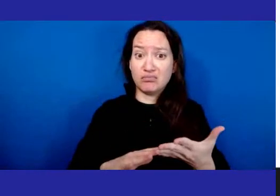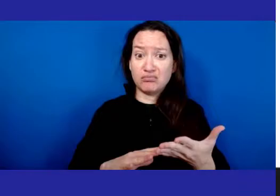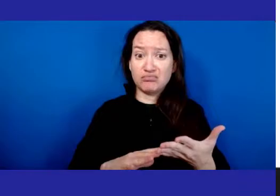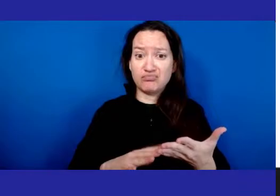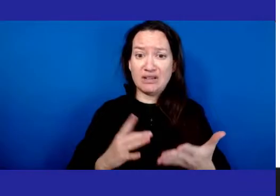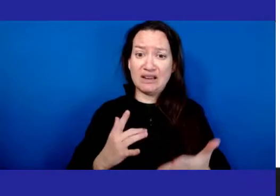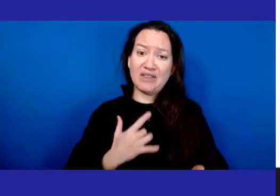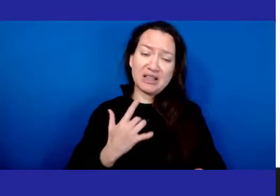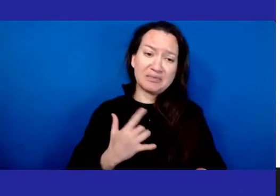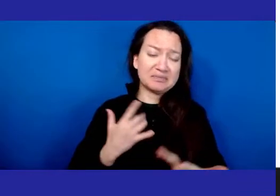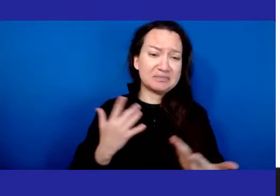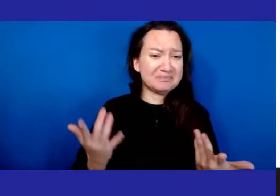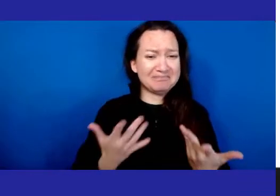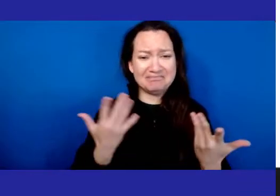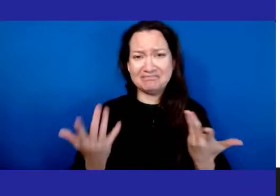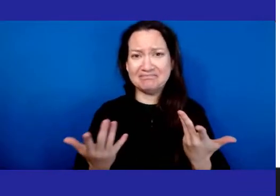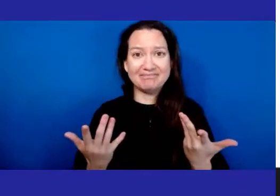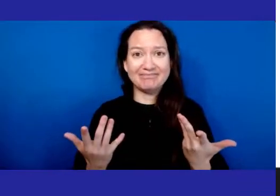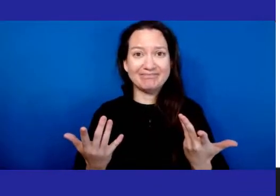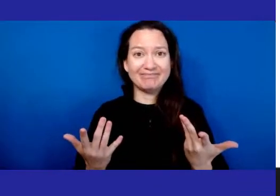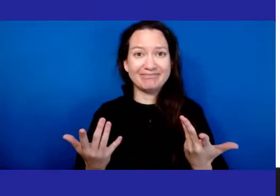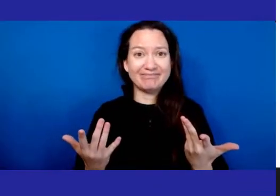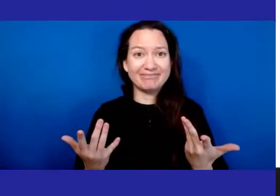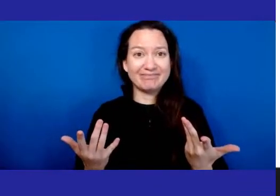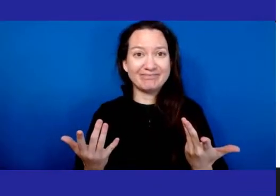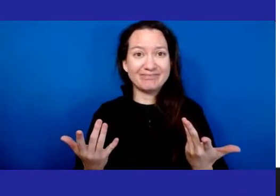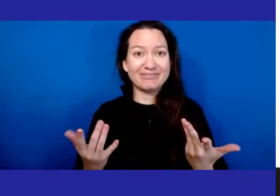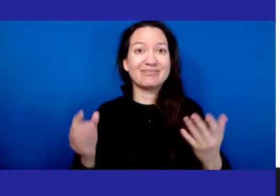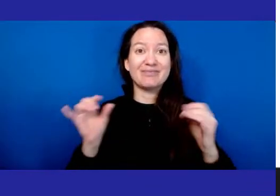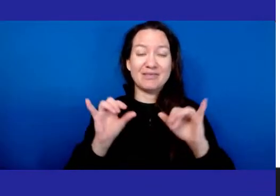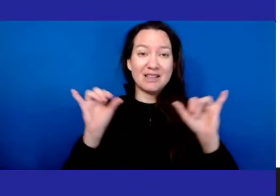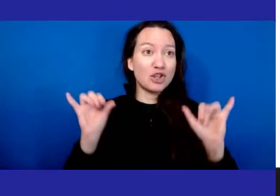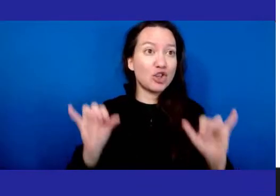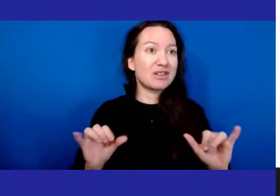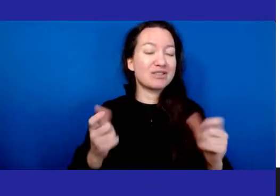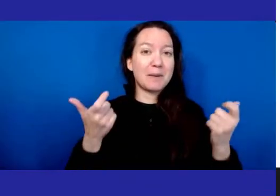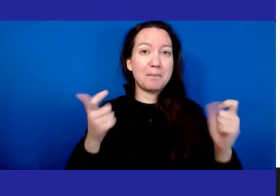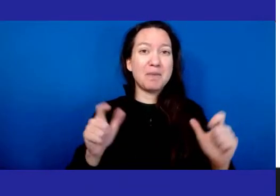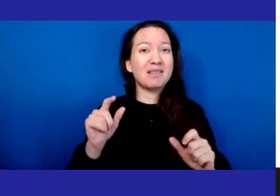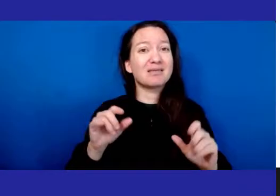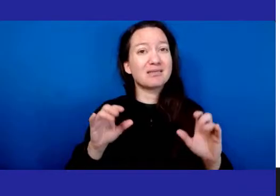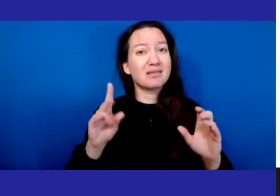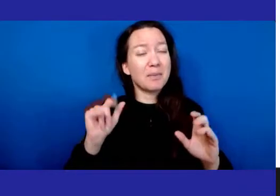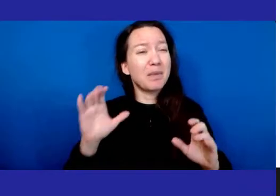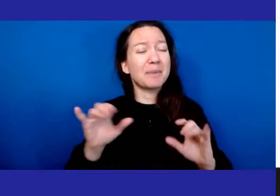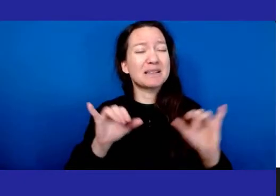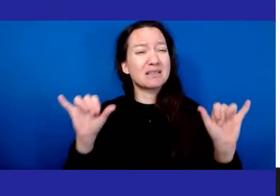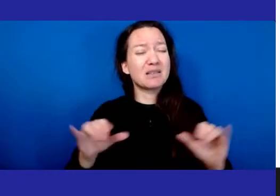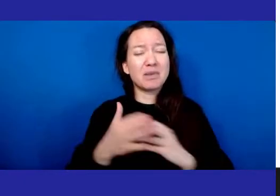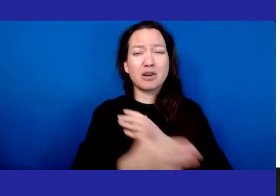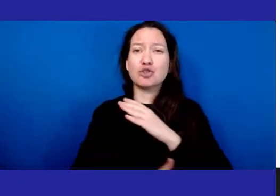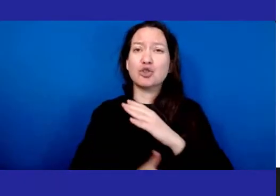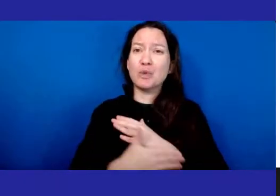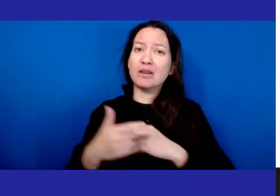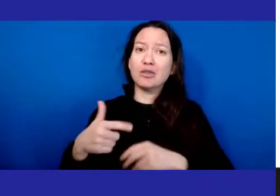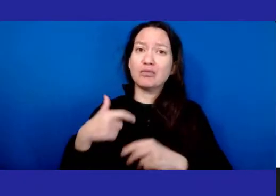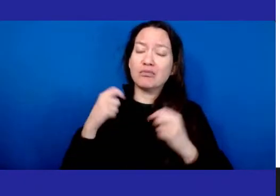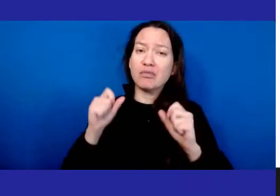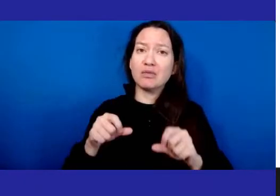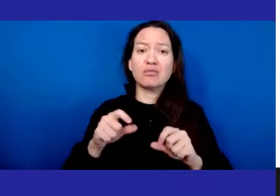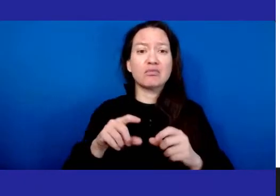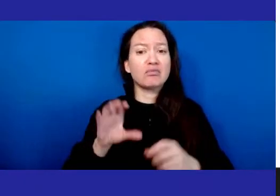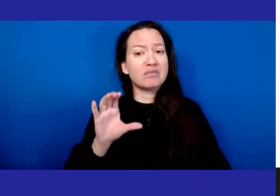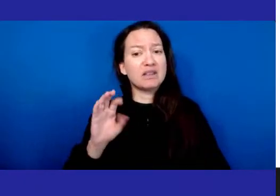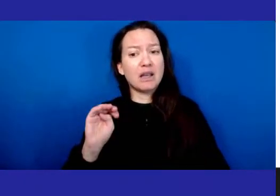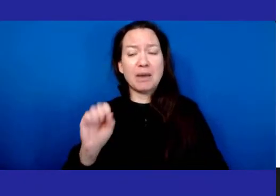like we're the largest public system in the country, so we should be able to call CMS, hey,